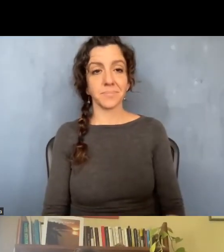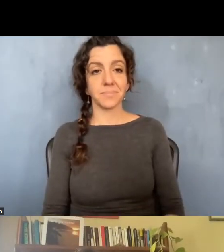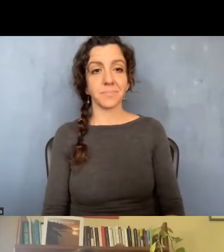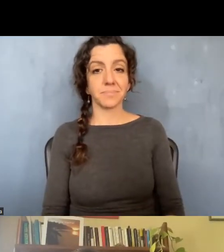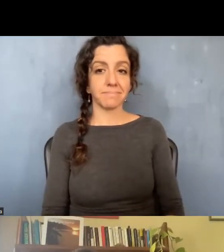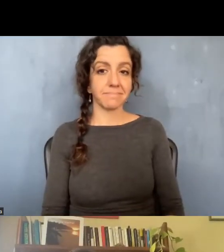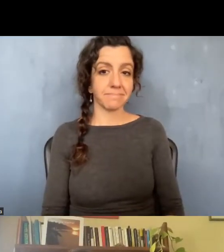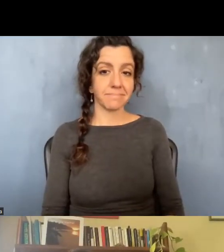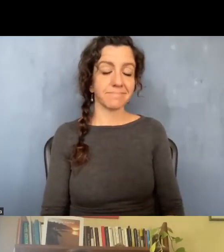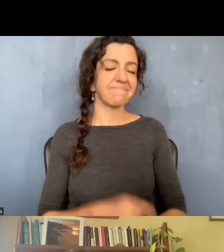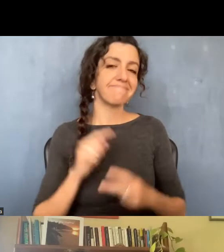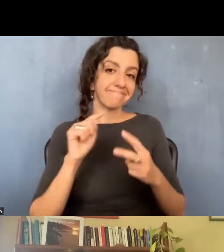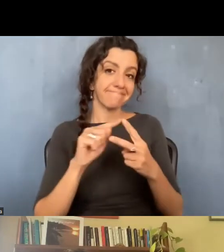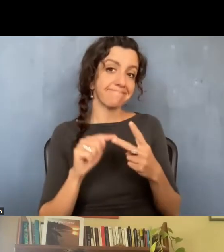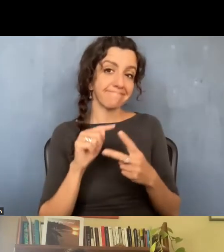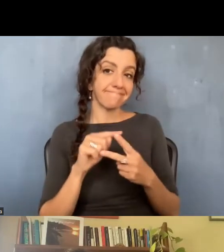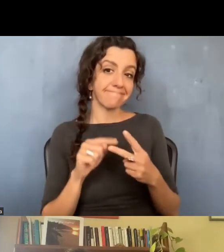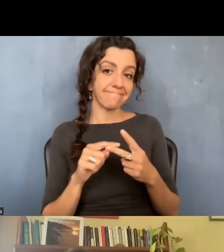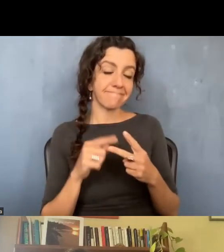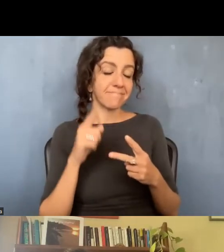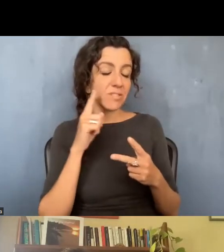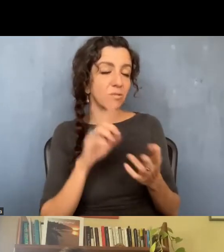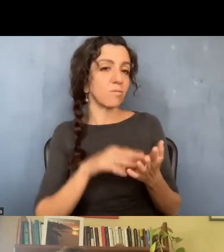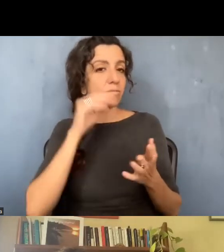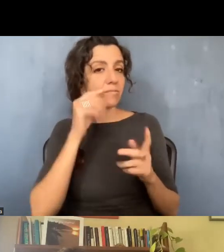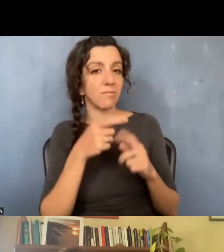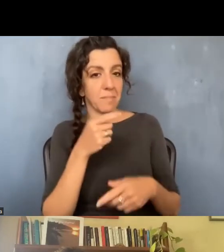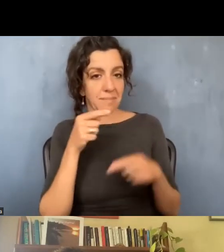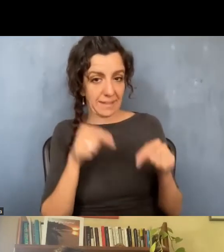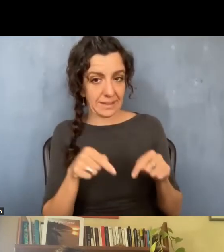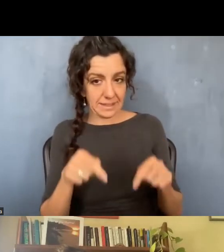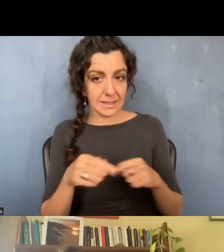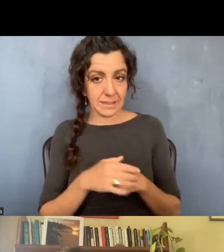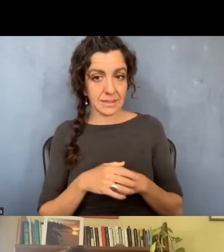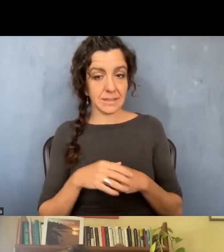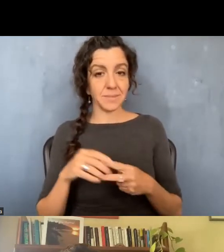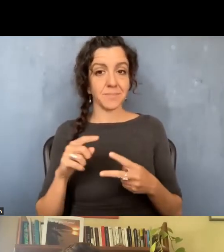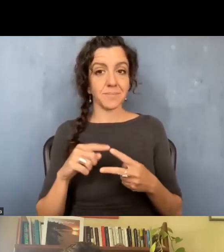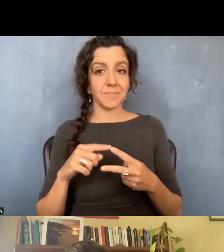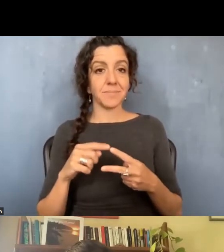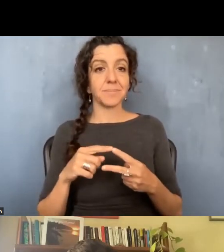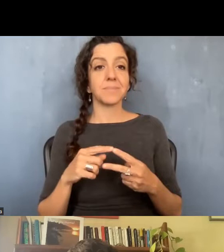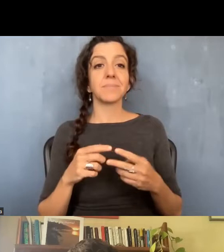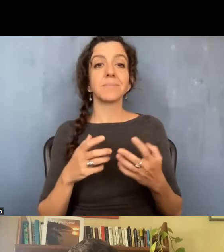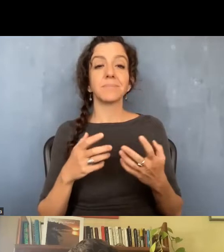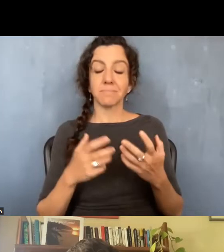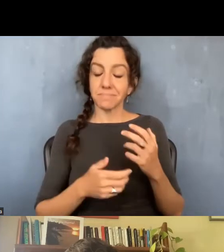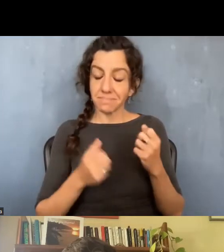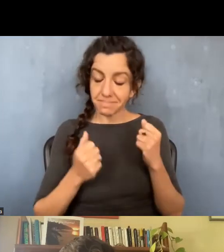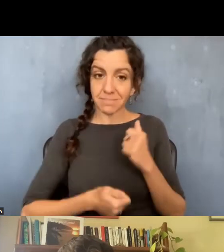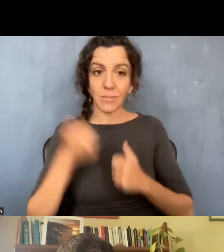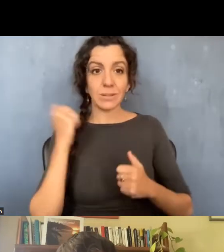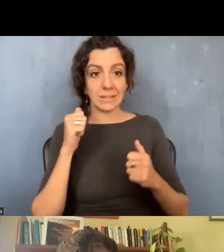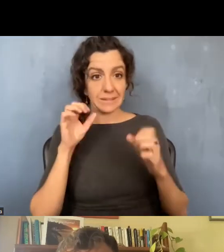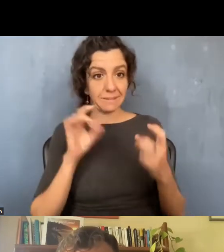So two main things to take away from this theme is, first, that much of the feedback that was given appeared to be